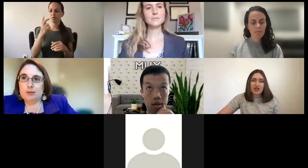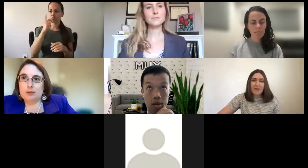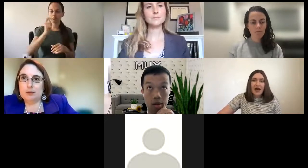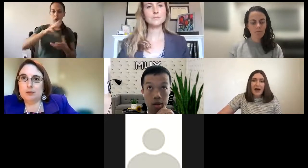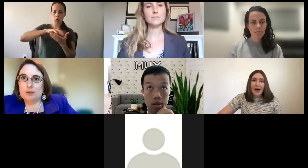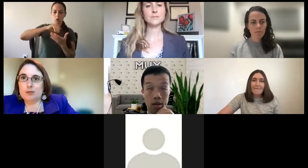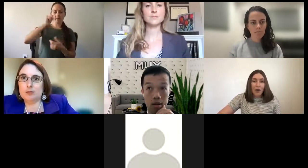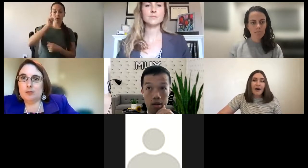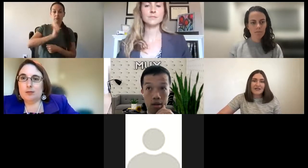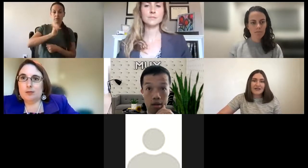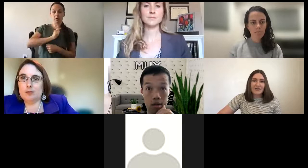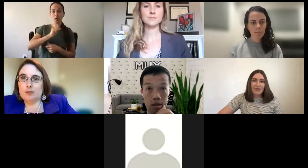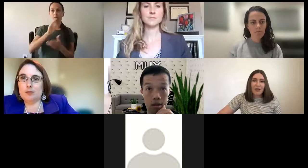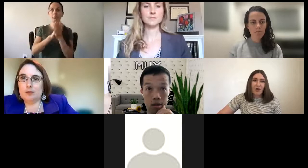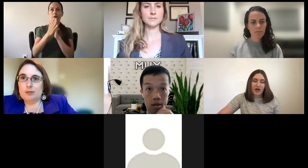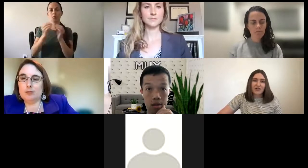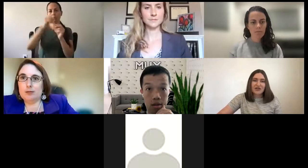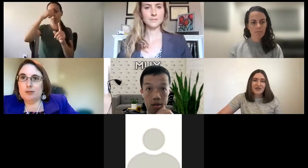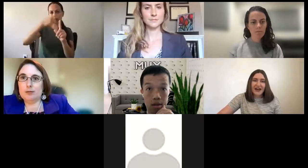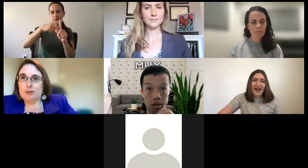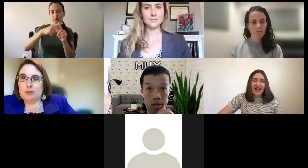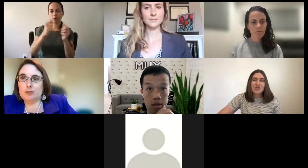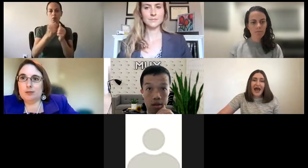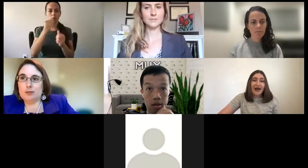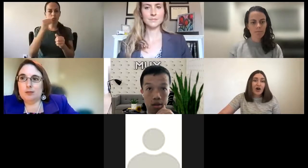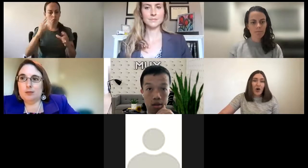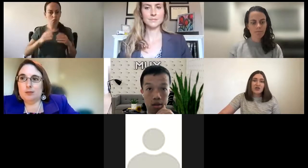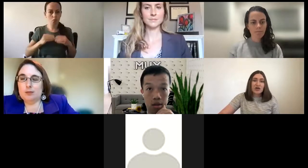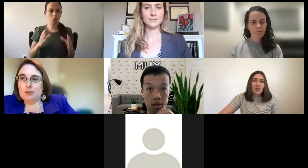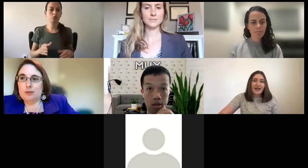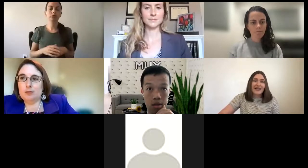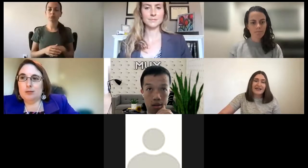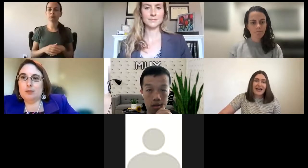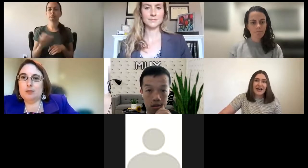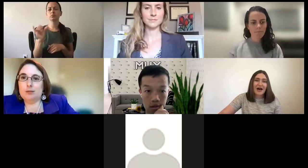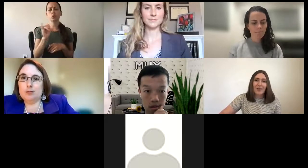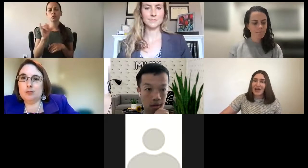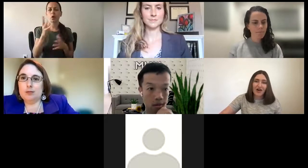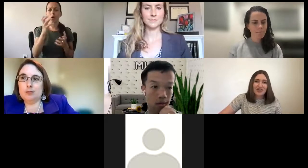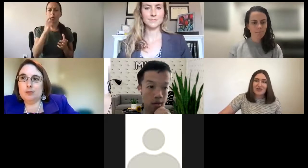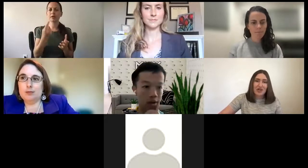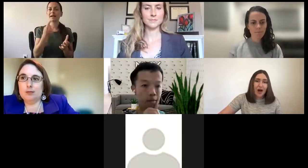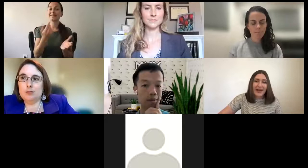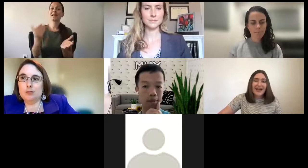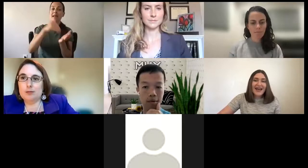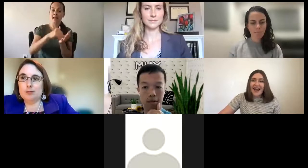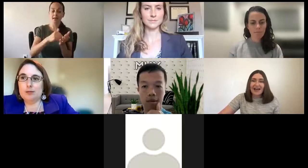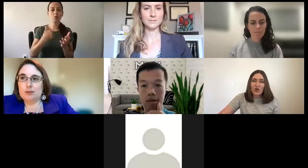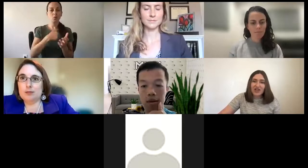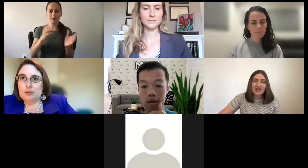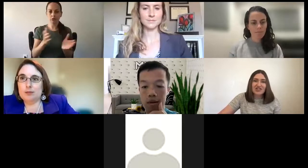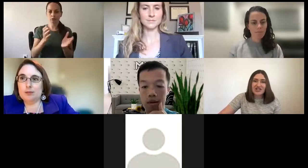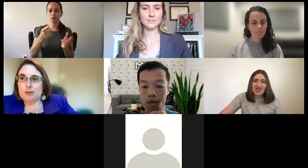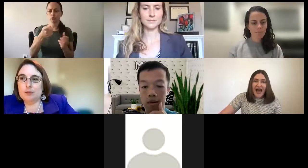home ownership more positive and more inclusive. And I just want to echo also what Katie said. We encourage you to comment and